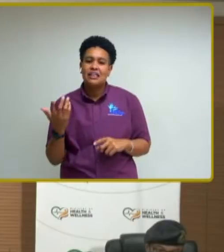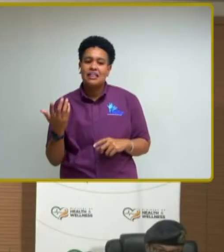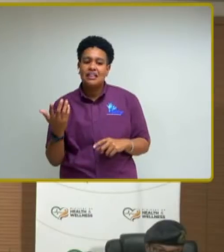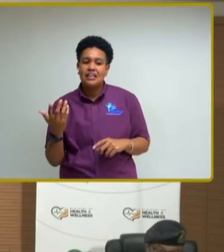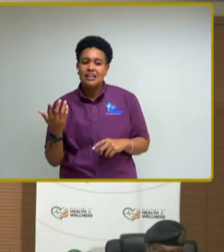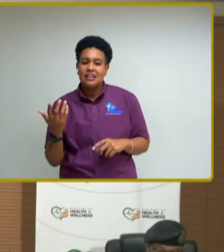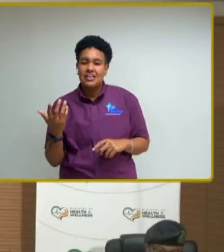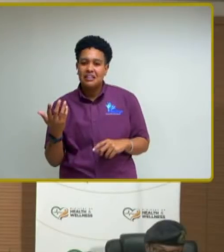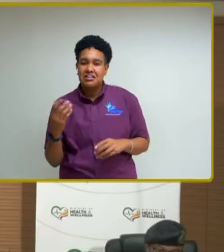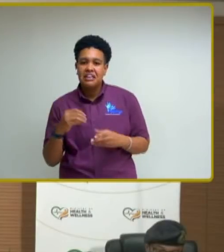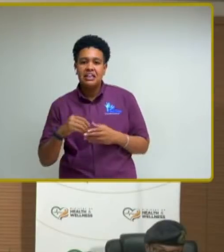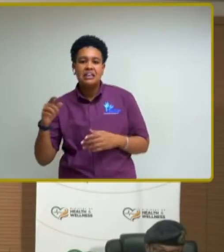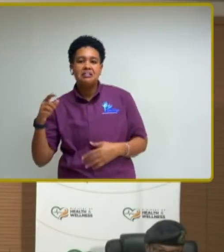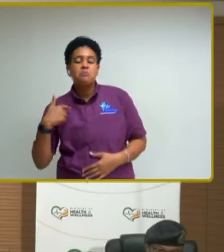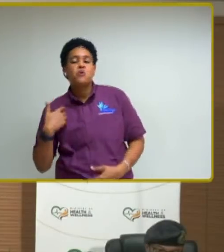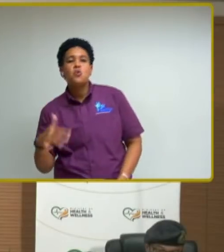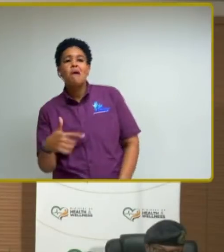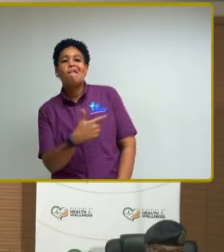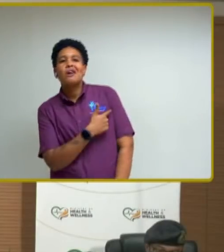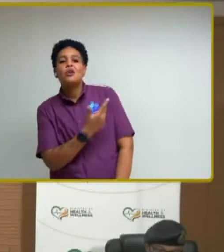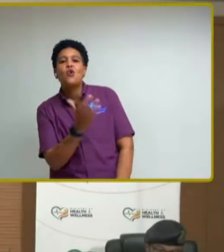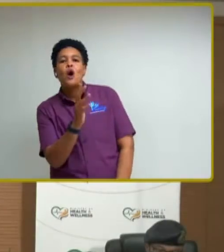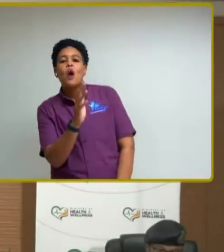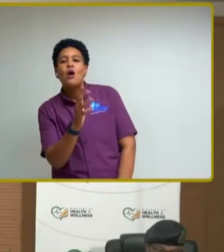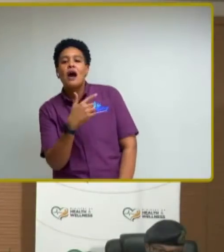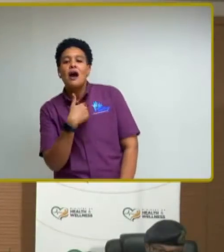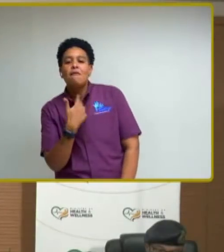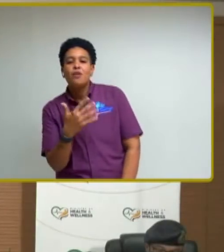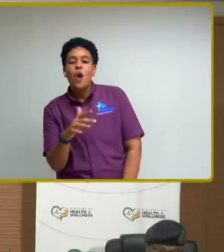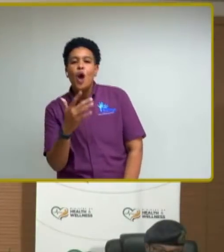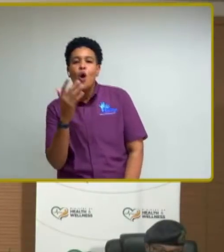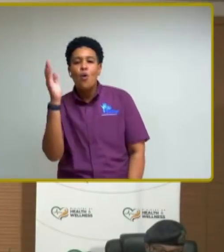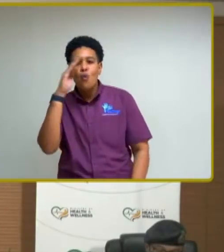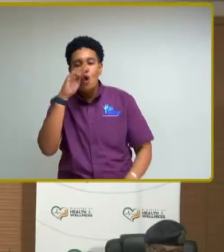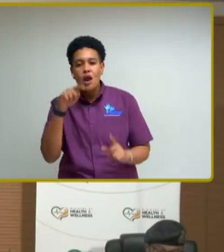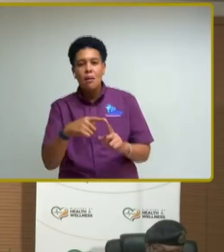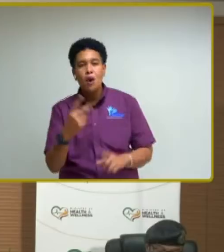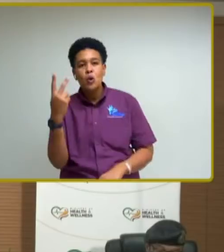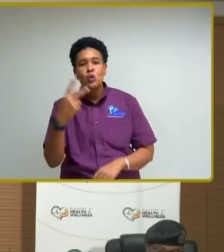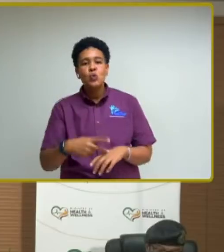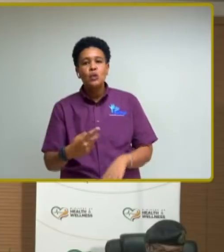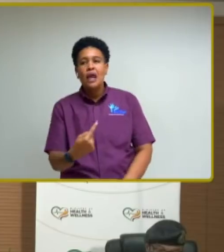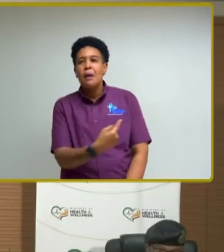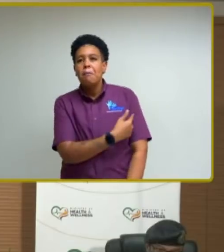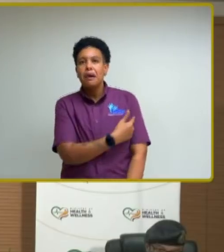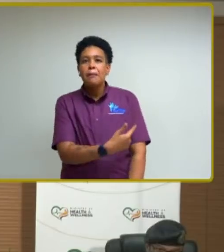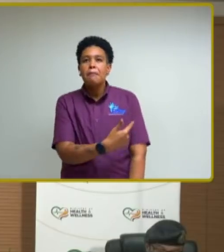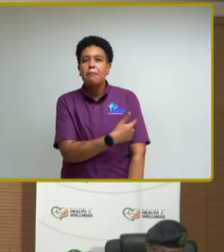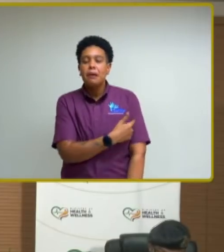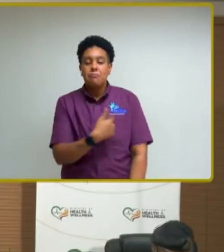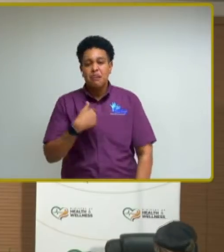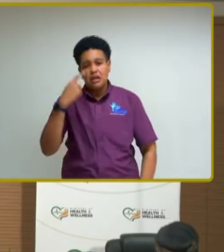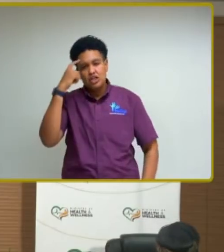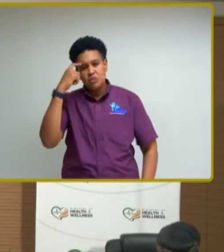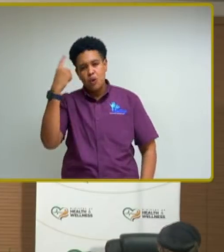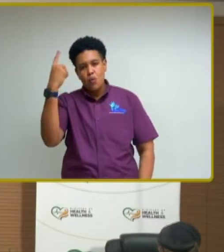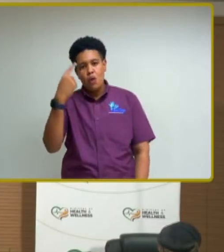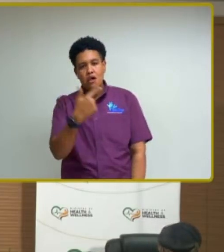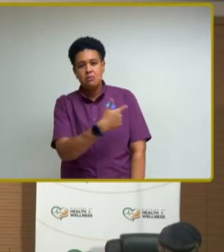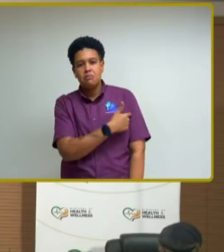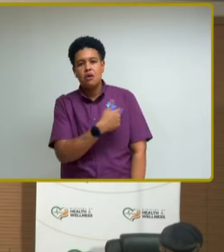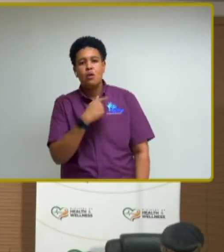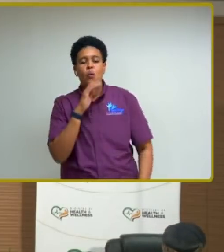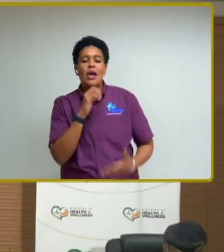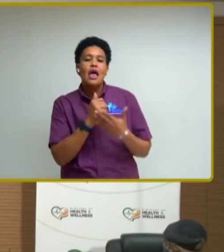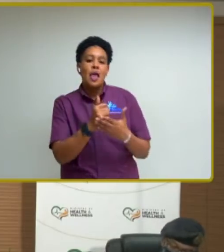anti-vaxxer camp and are worried about having to be jabbed twice. I suspect a single jab would help the